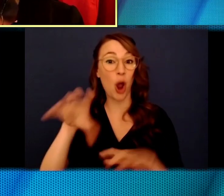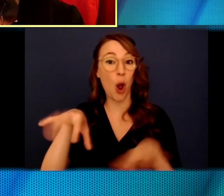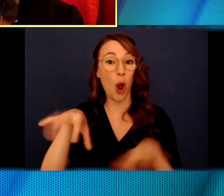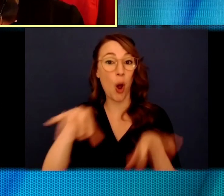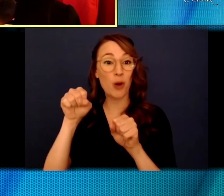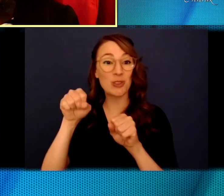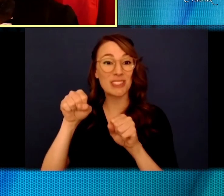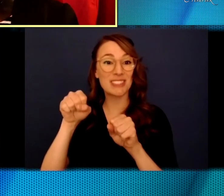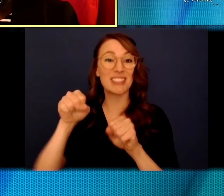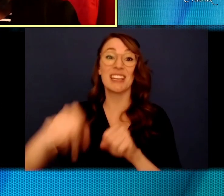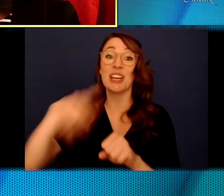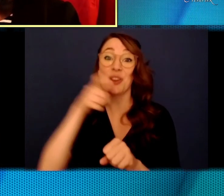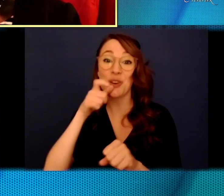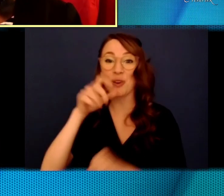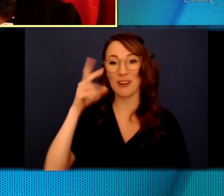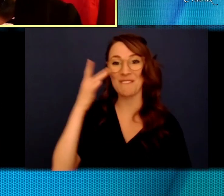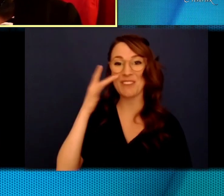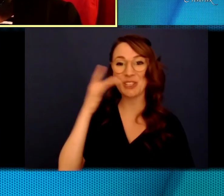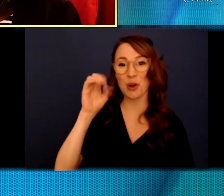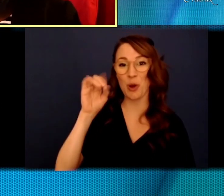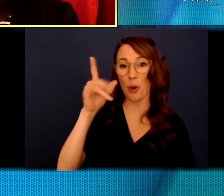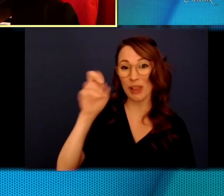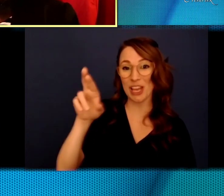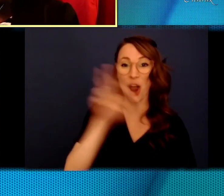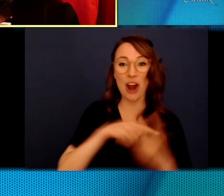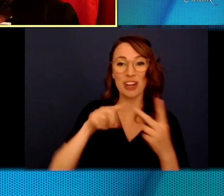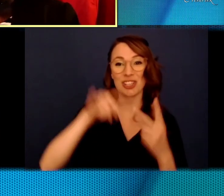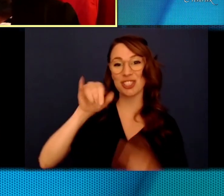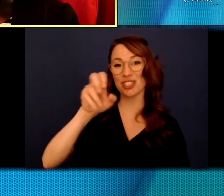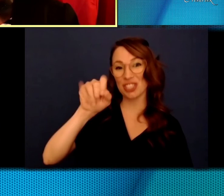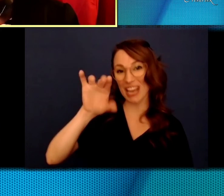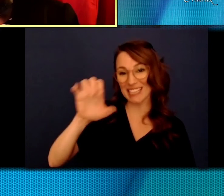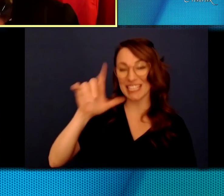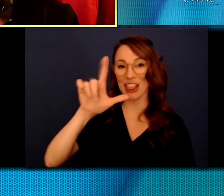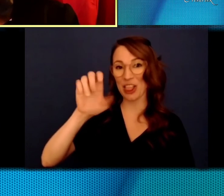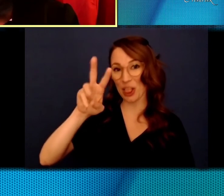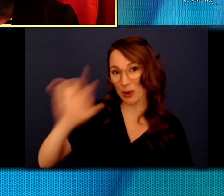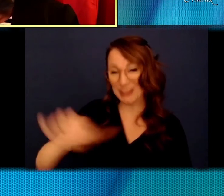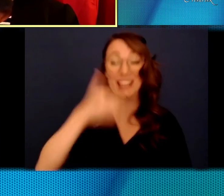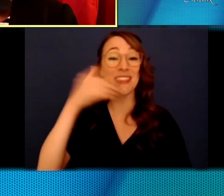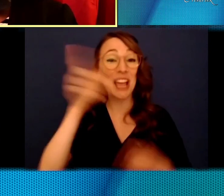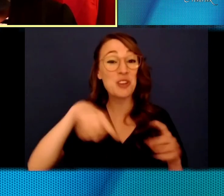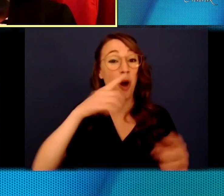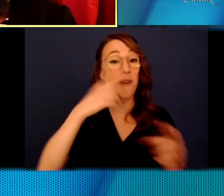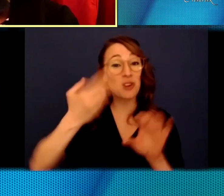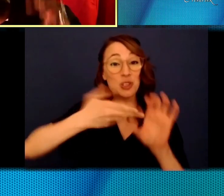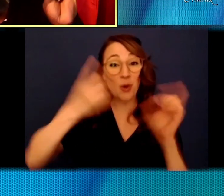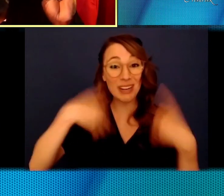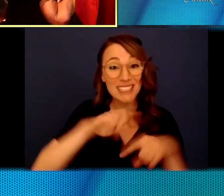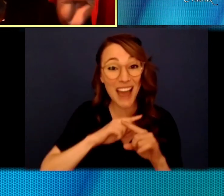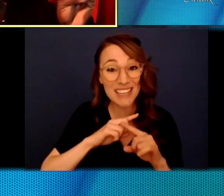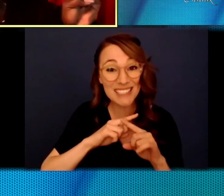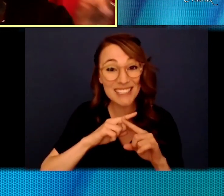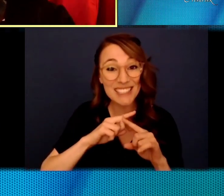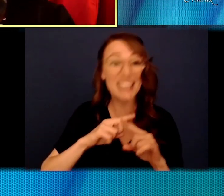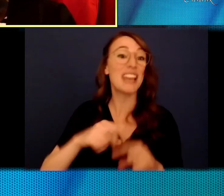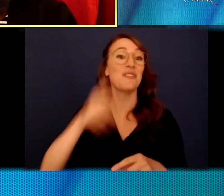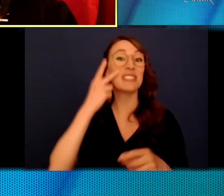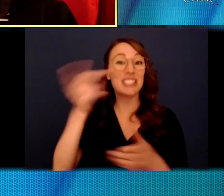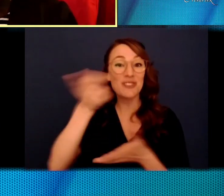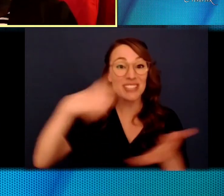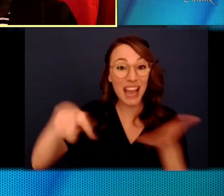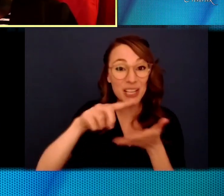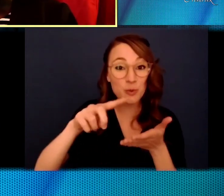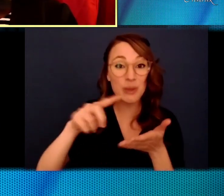to Victoria Oliar and Jesse Lewis. Thank you all for joining us. We will see you next week for week 3 of